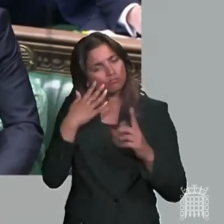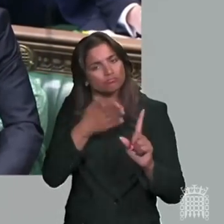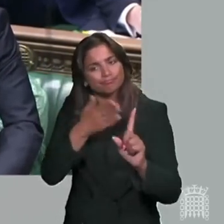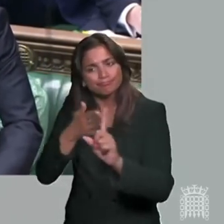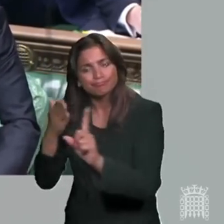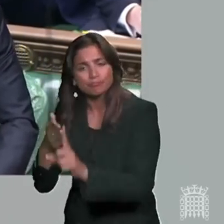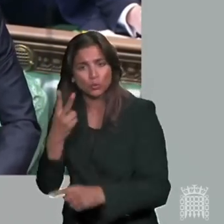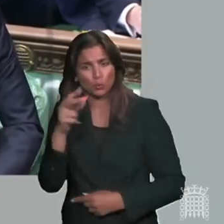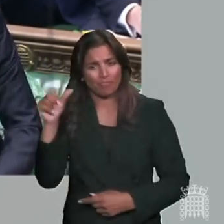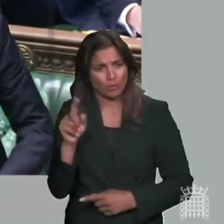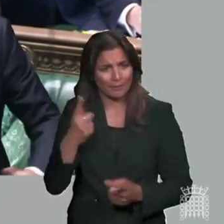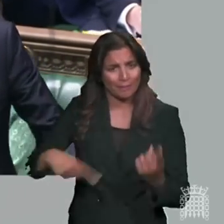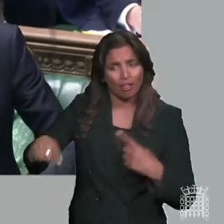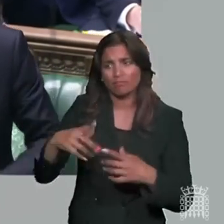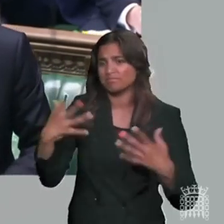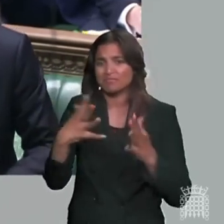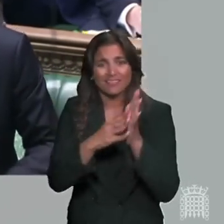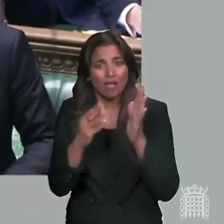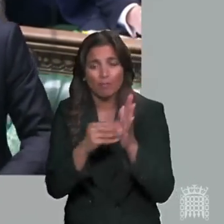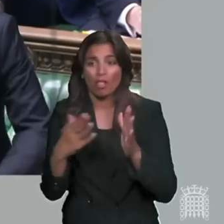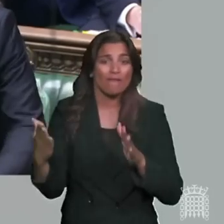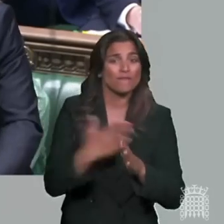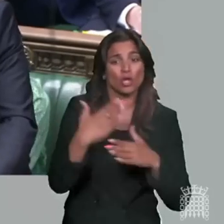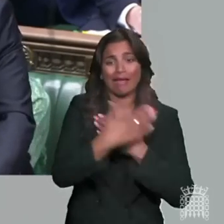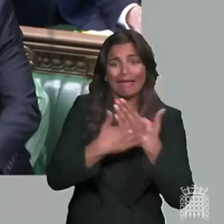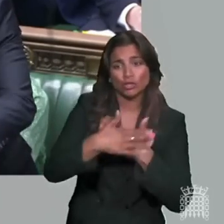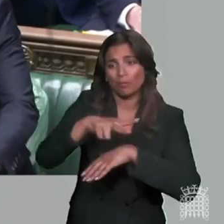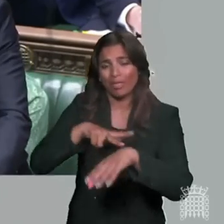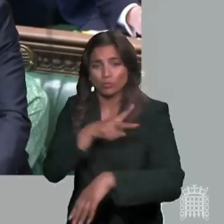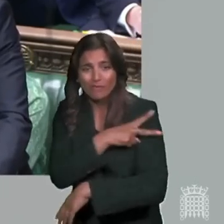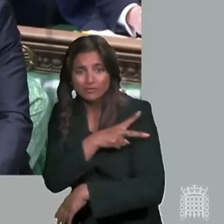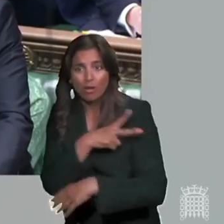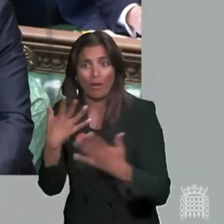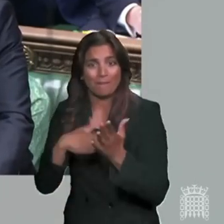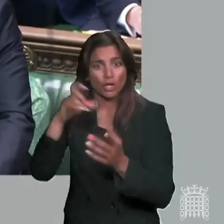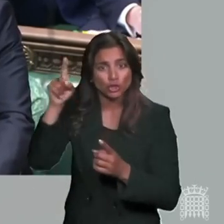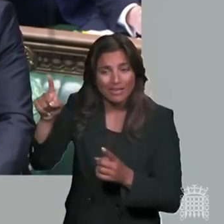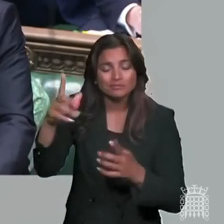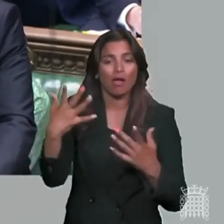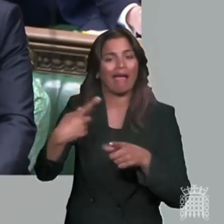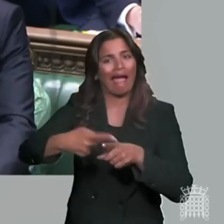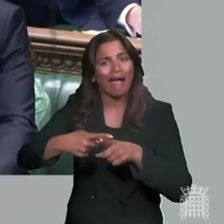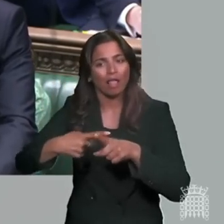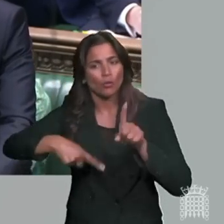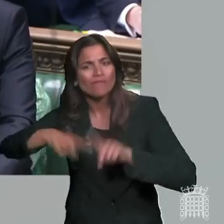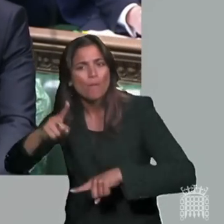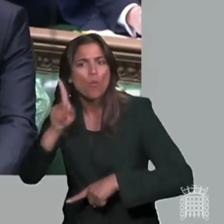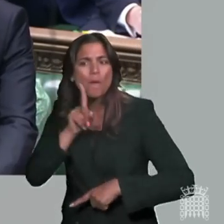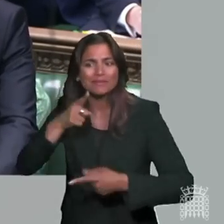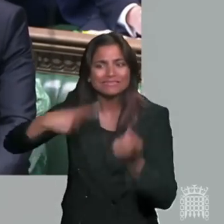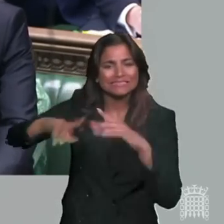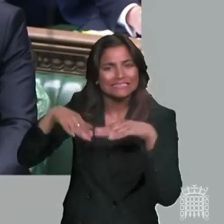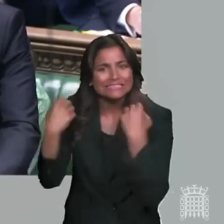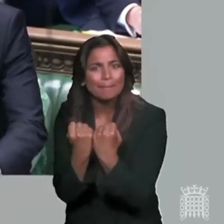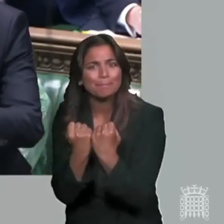the England Lionesses team to the first Asian police officer in Greater Manchester. But he talks about putting people in the House of Lords.